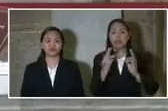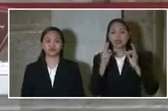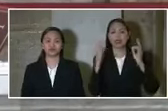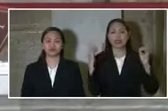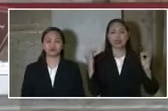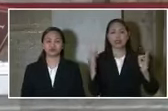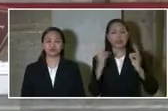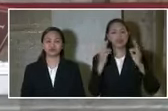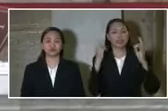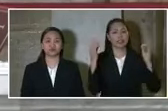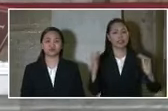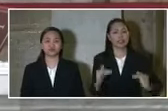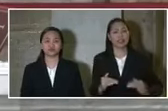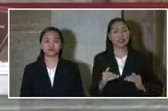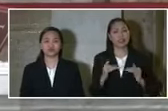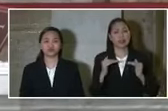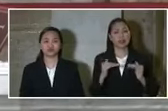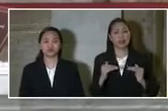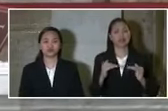O sana sa